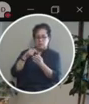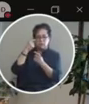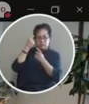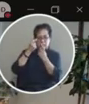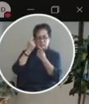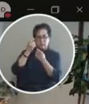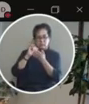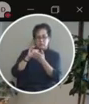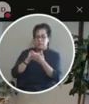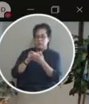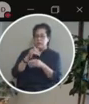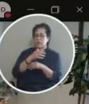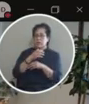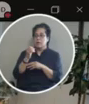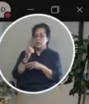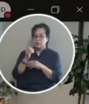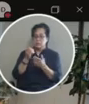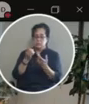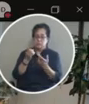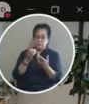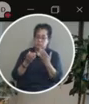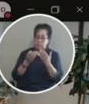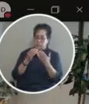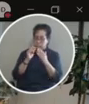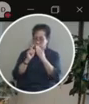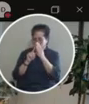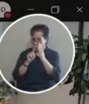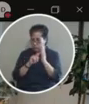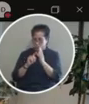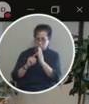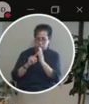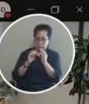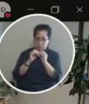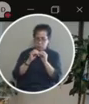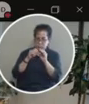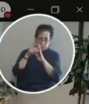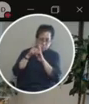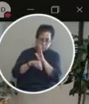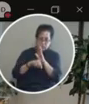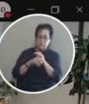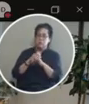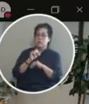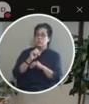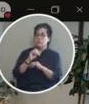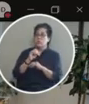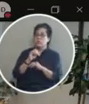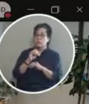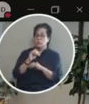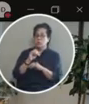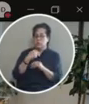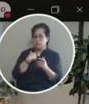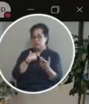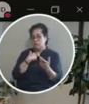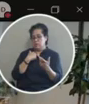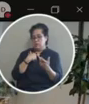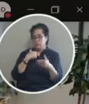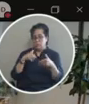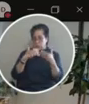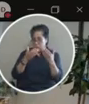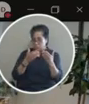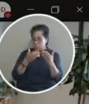consideration and study it, to the fullest. Therefore, I stick with the motion, and I